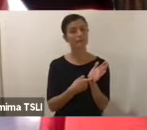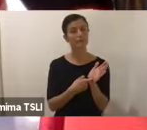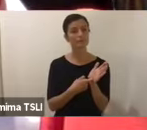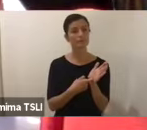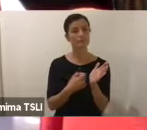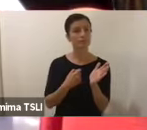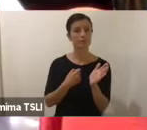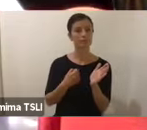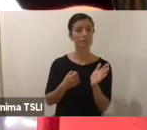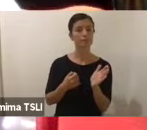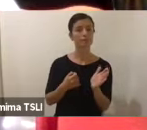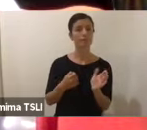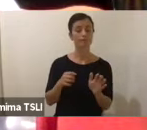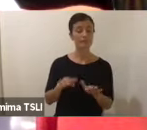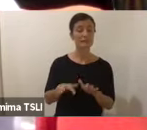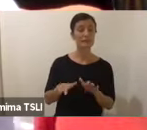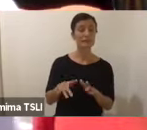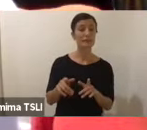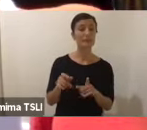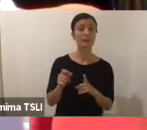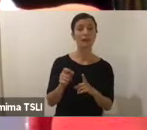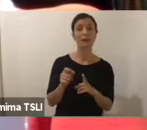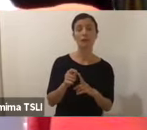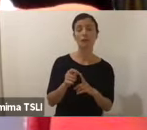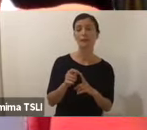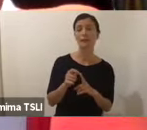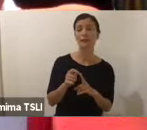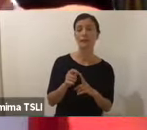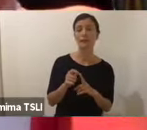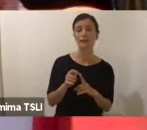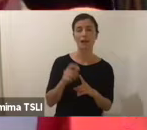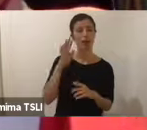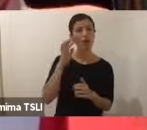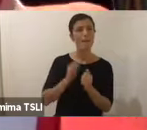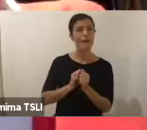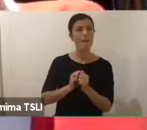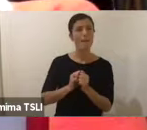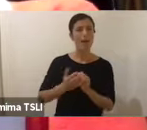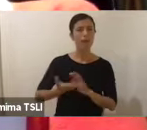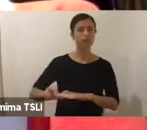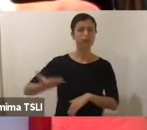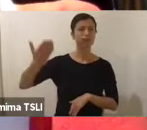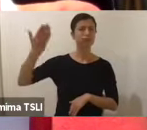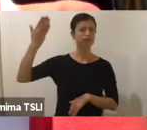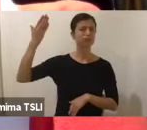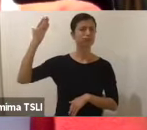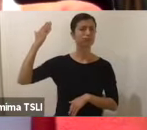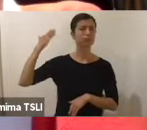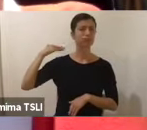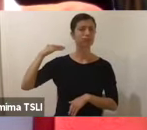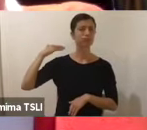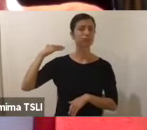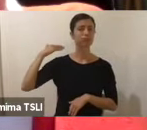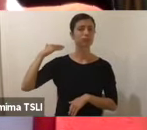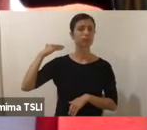remember when the topic came up some decades ago i think at the lbc so i don't think it was aimed at anyone in particular